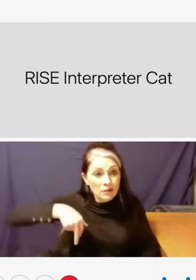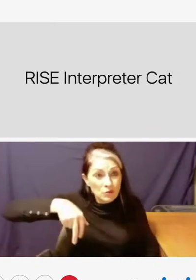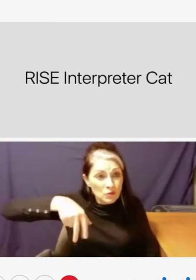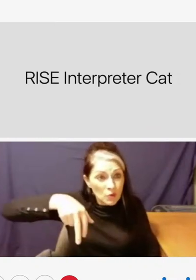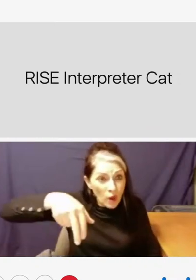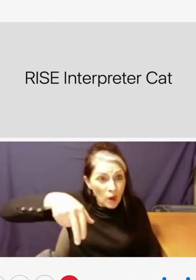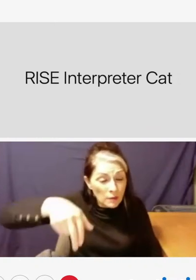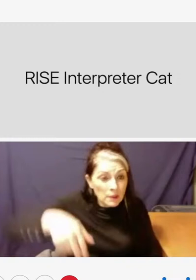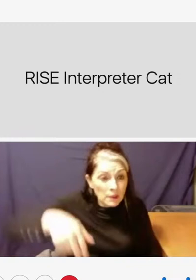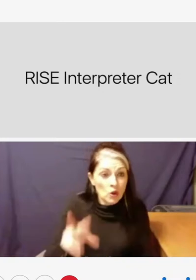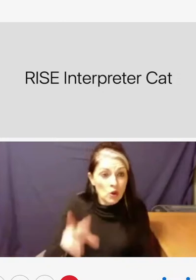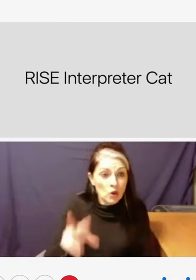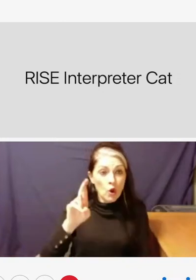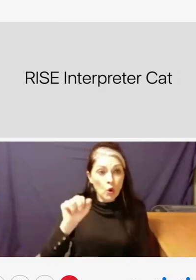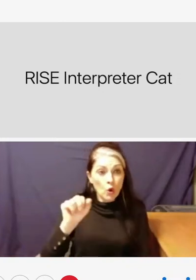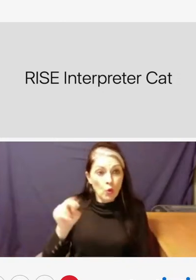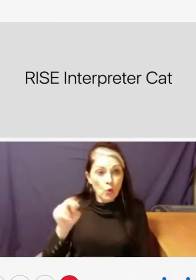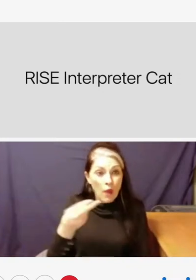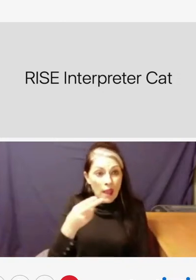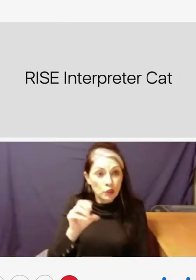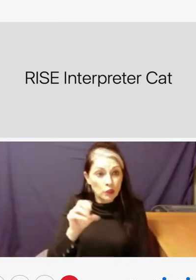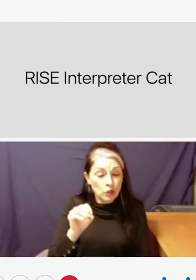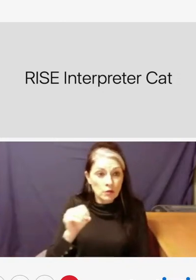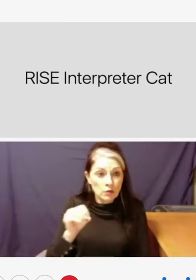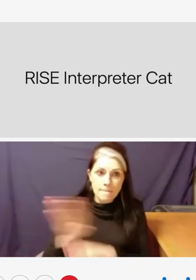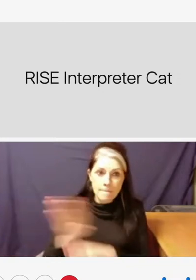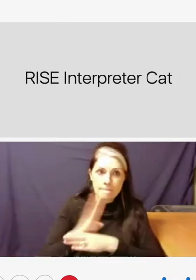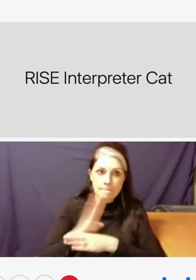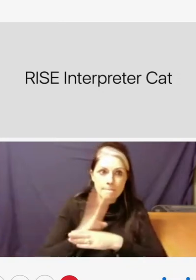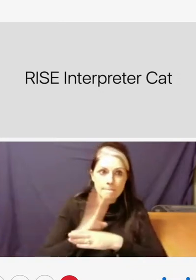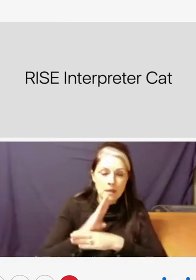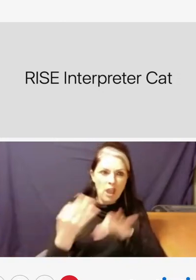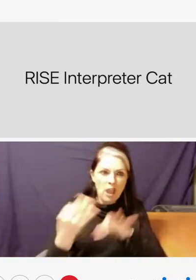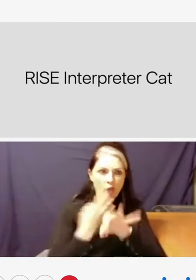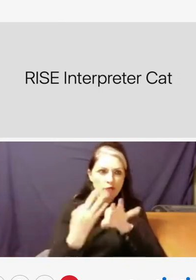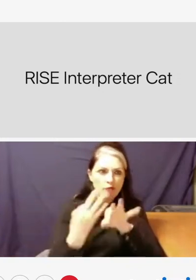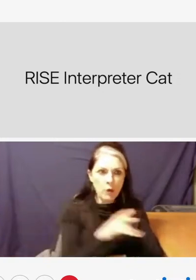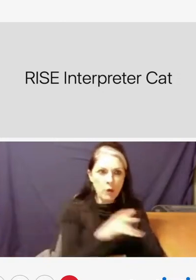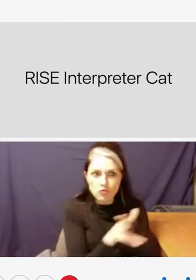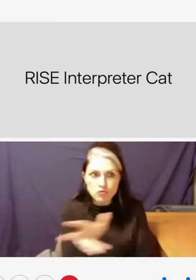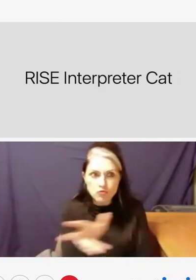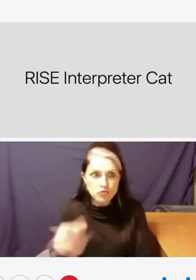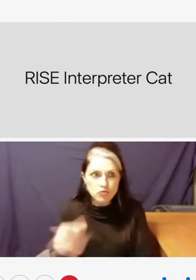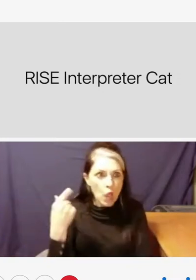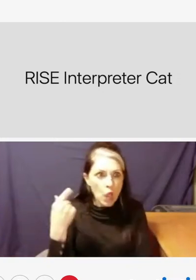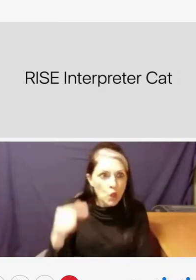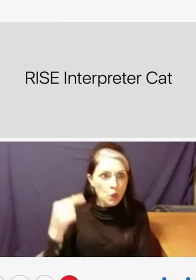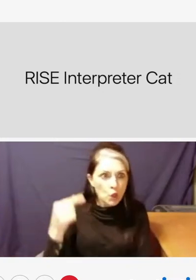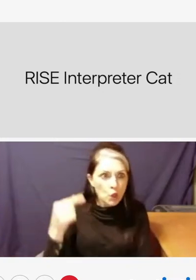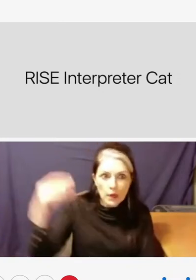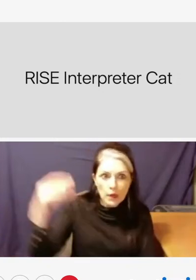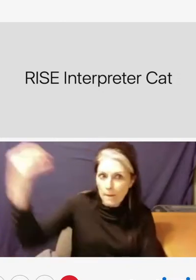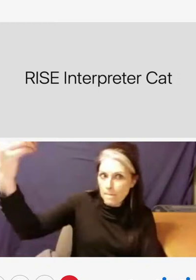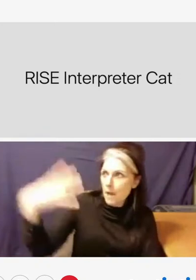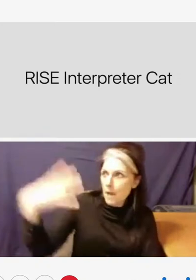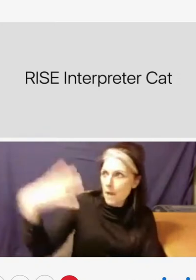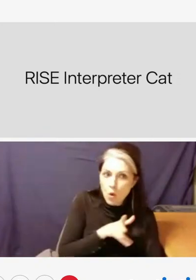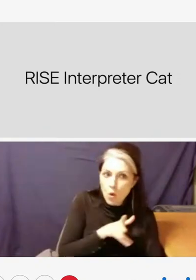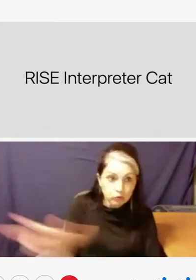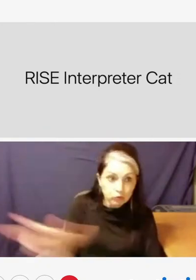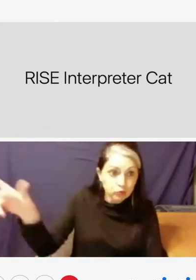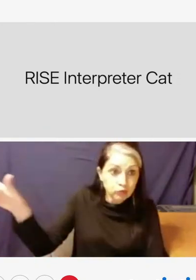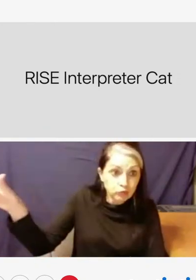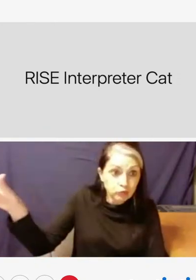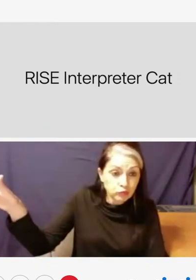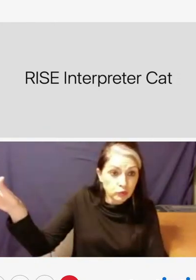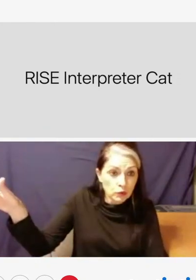cars especially when they're coming off that freeway and the light is green they just fly right through there and so